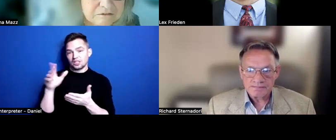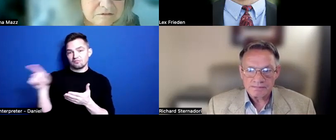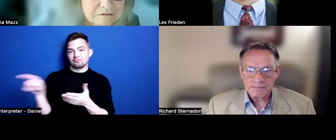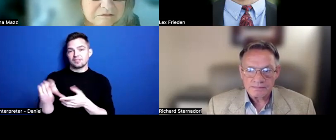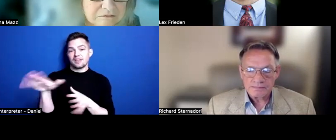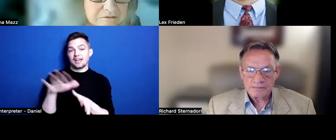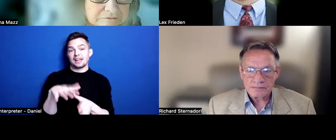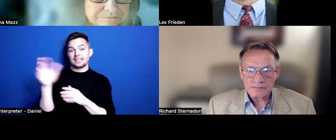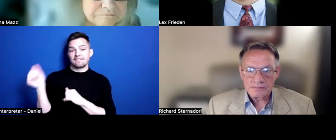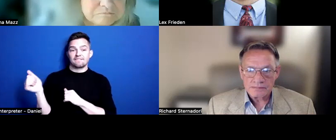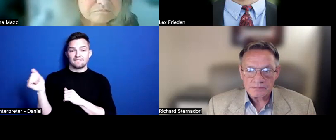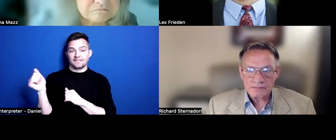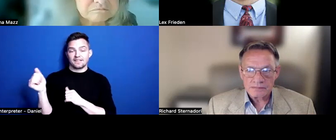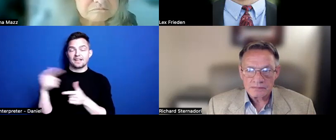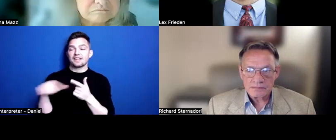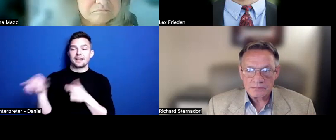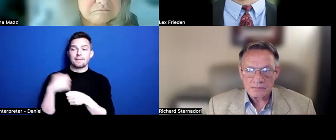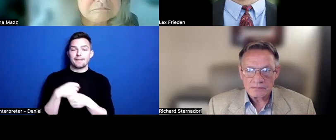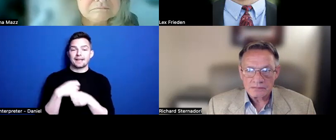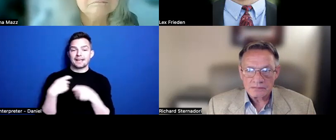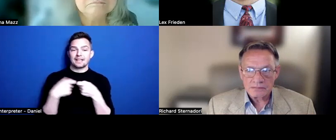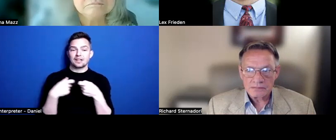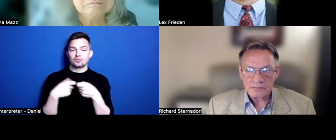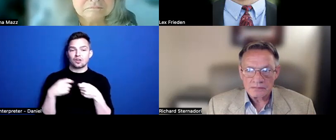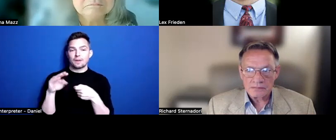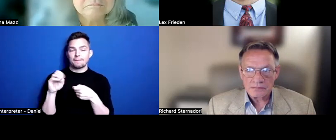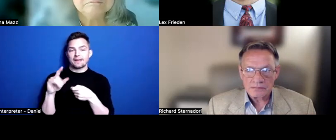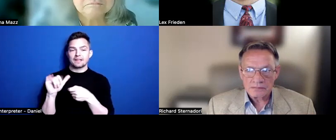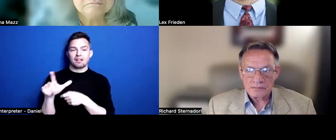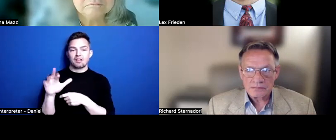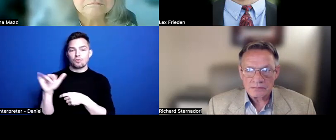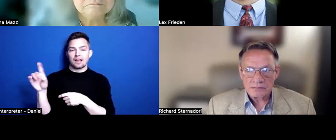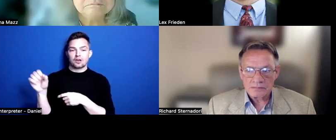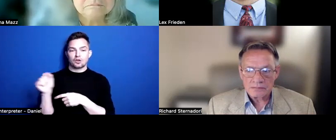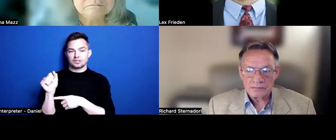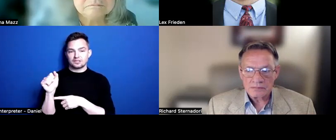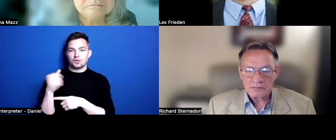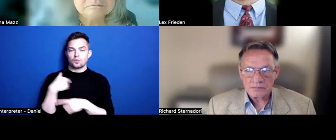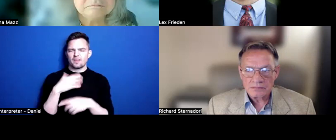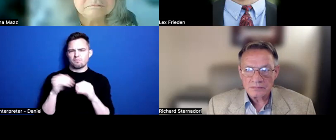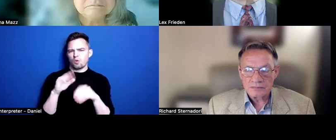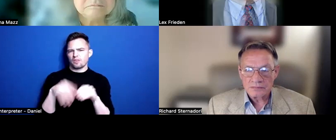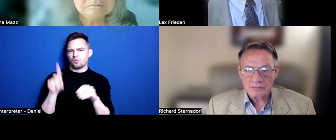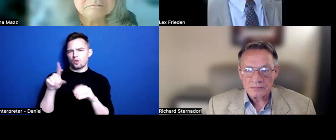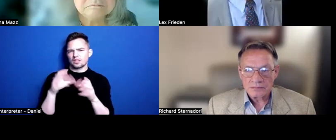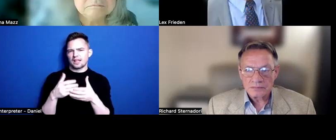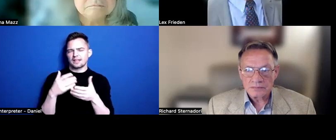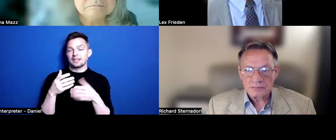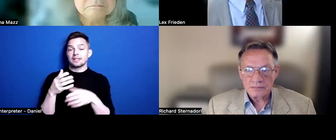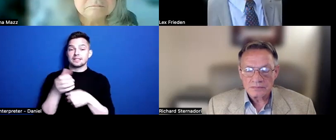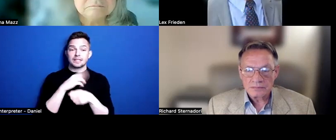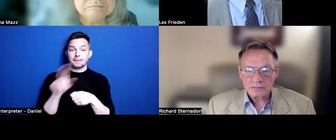leave and create electronic medical records. And we have more than one class. To get a PhD